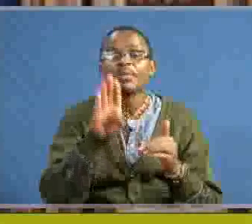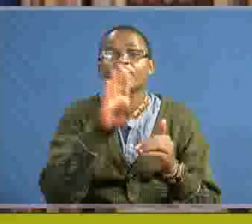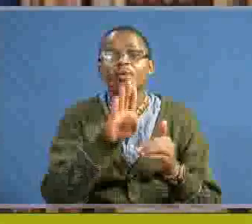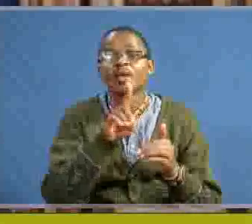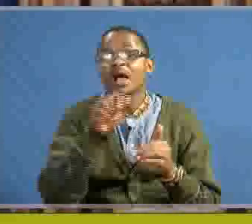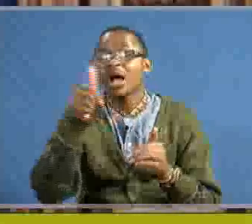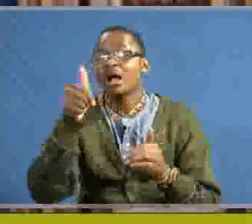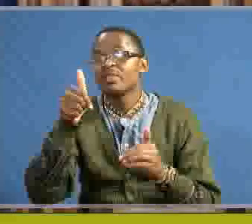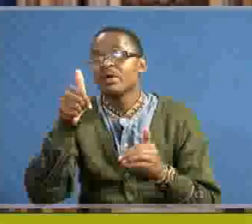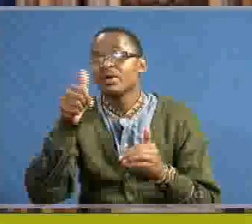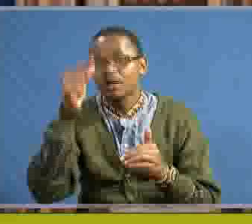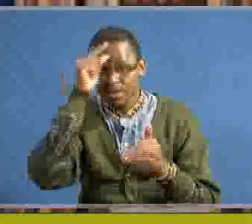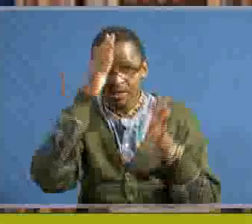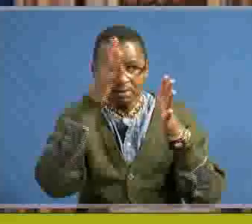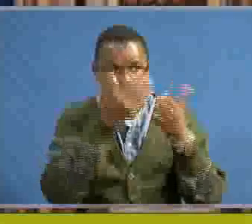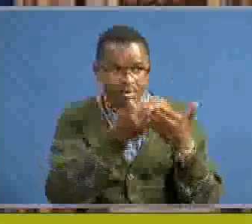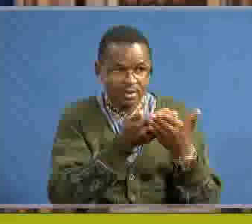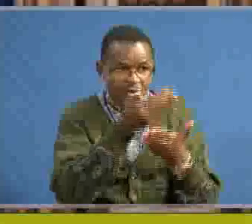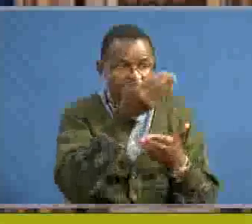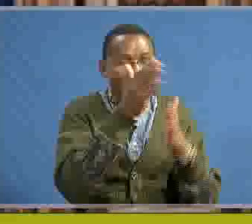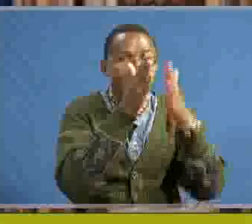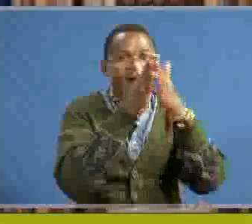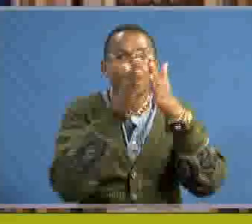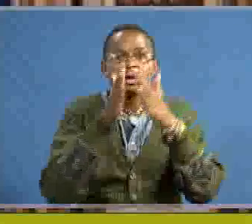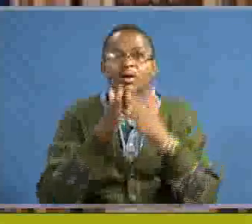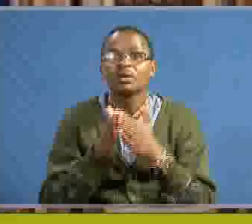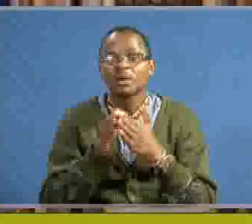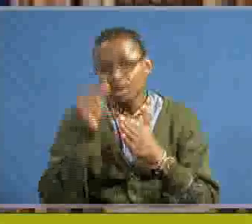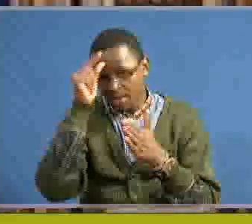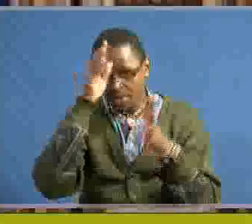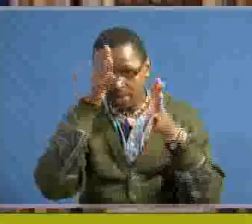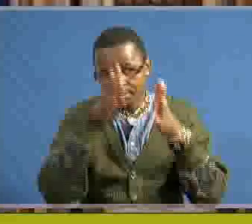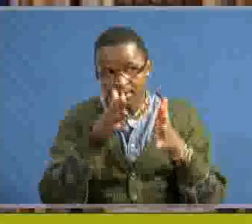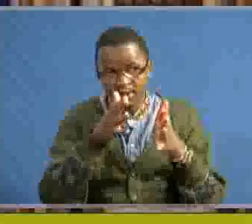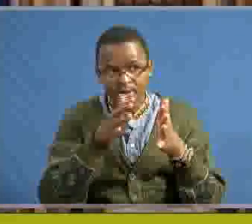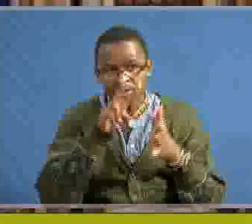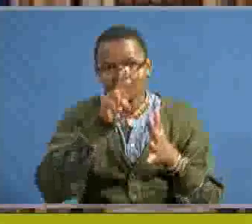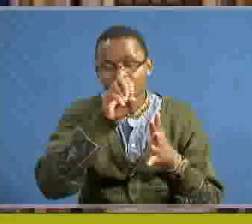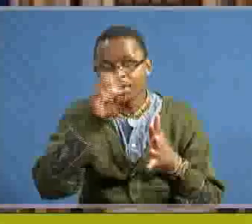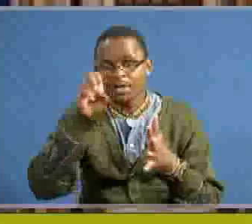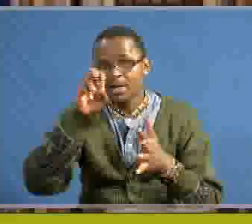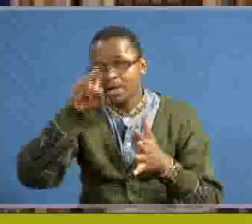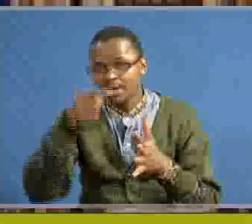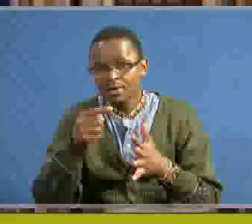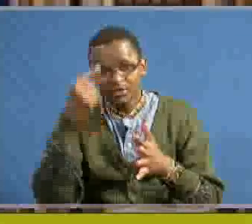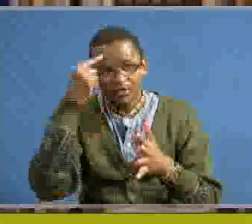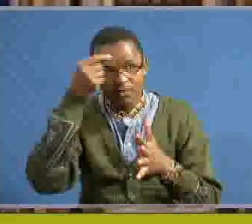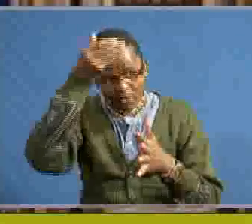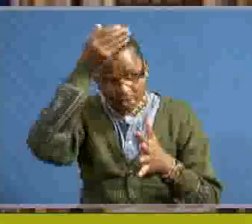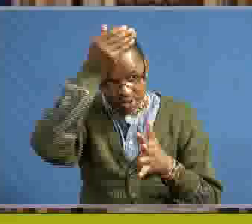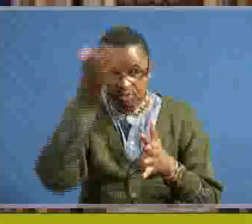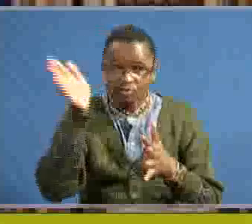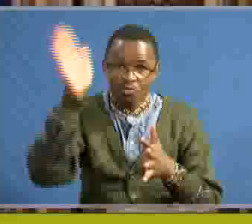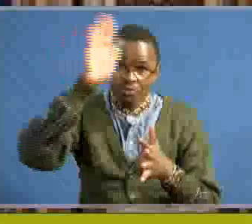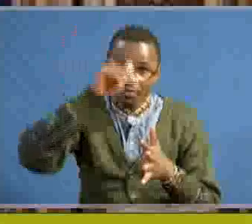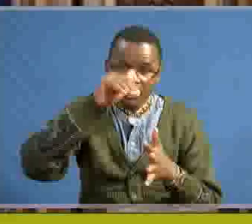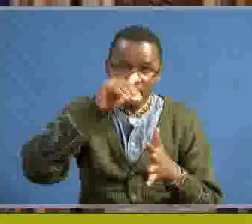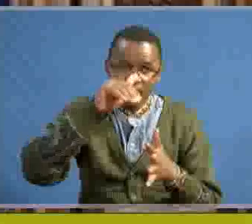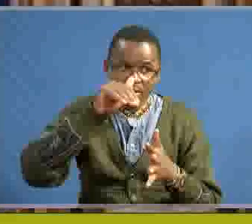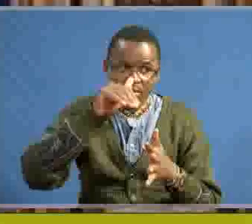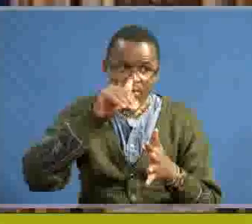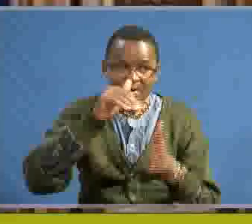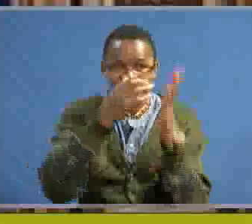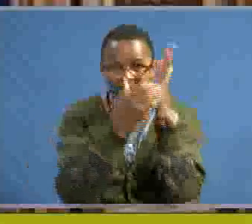mbaku Nozomi maneuver yeah governor's residence are 200 million but for nurses to go back we can walk away